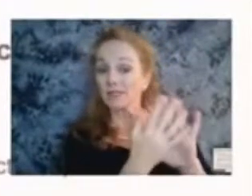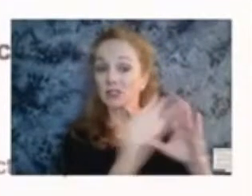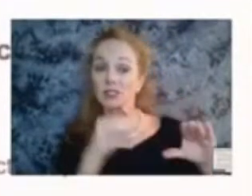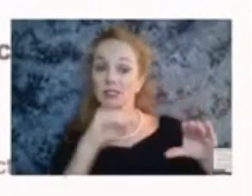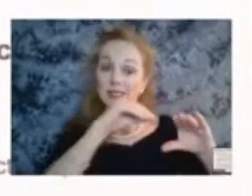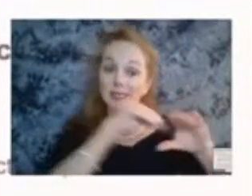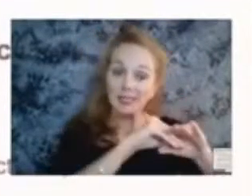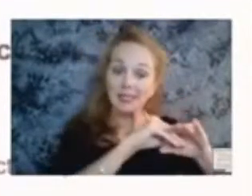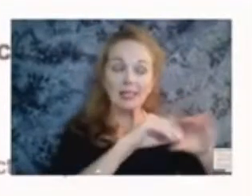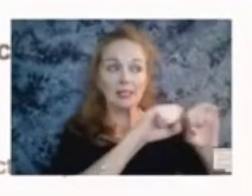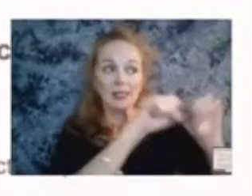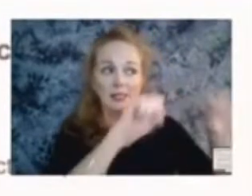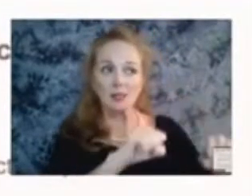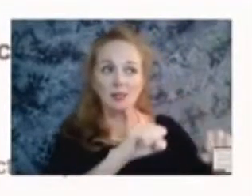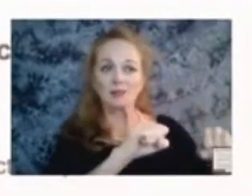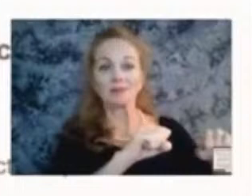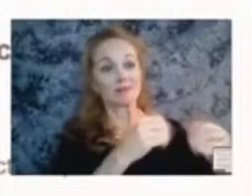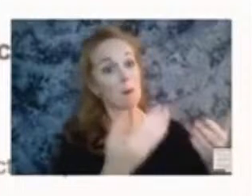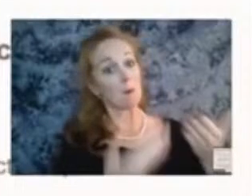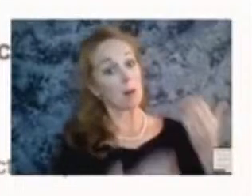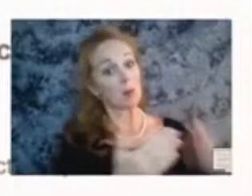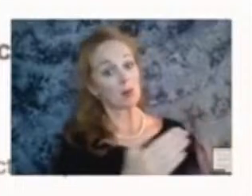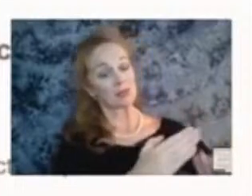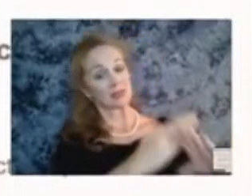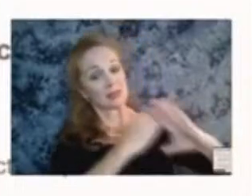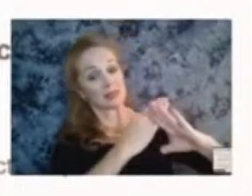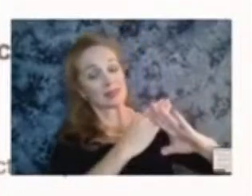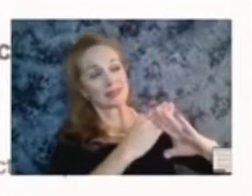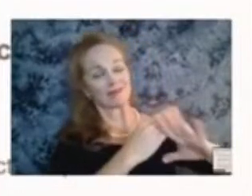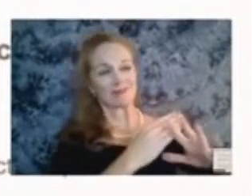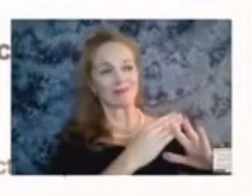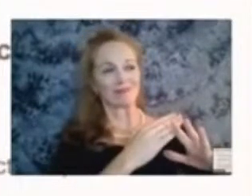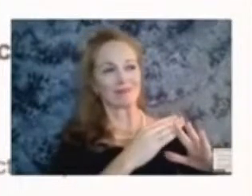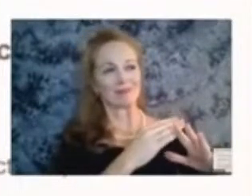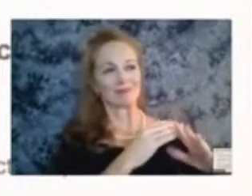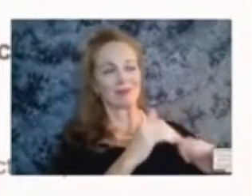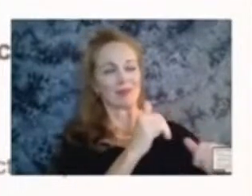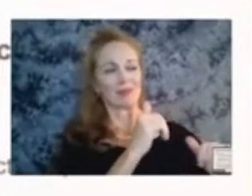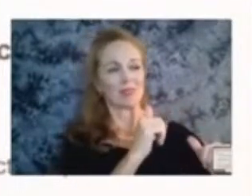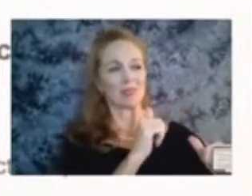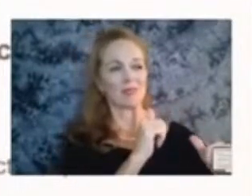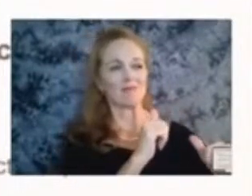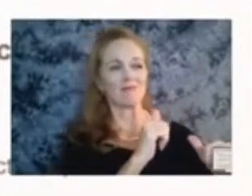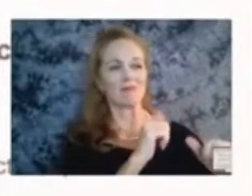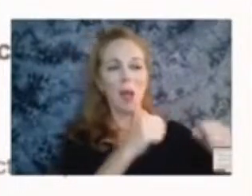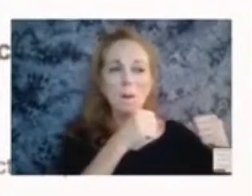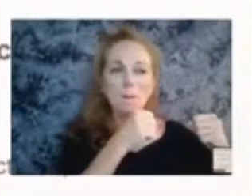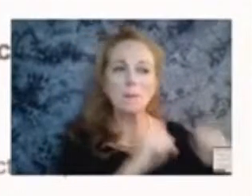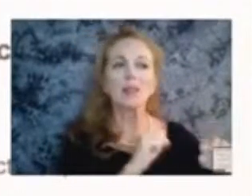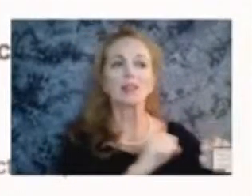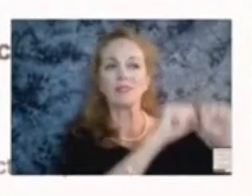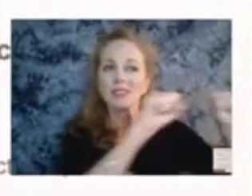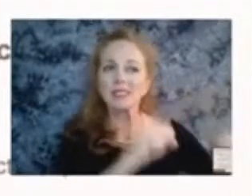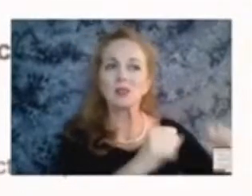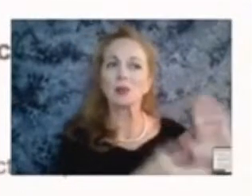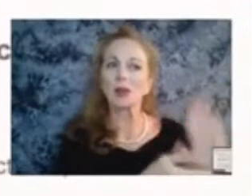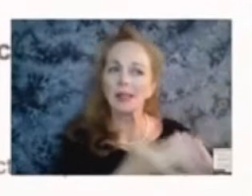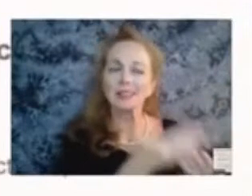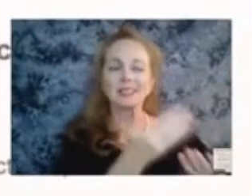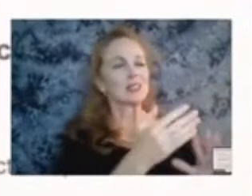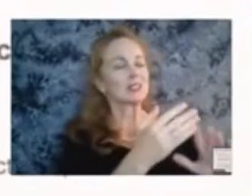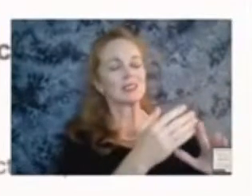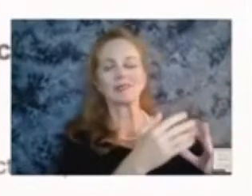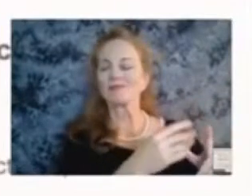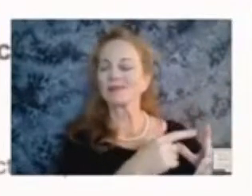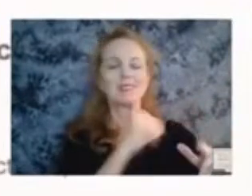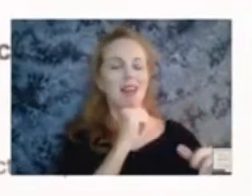the airflow, without compromising the performance of the system. It's just too dense, and they don't have the capacity to push